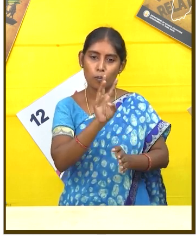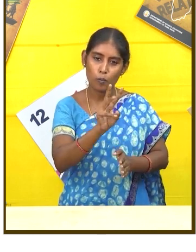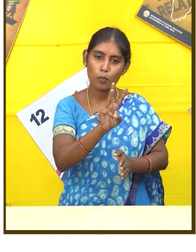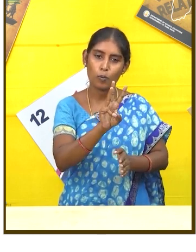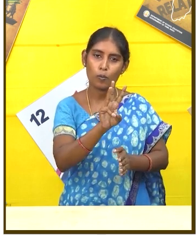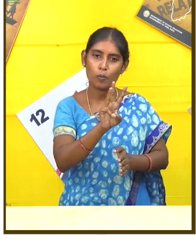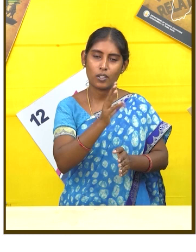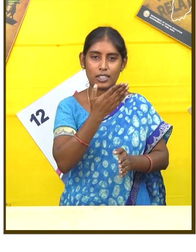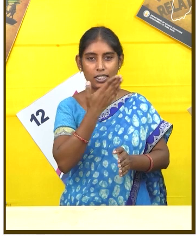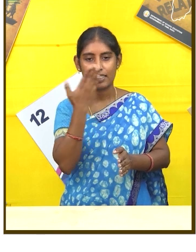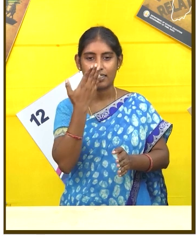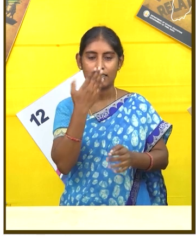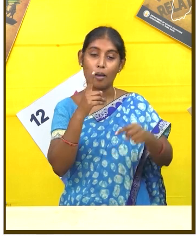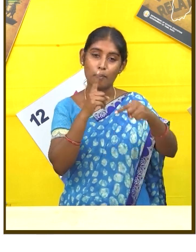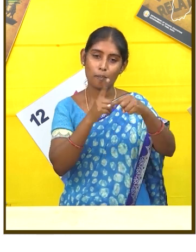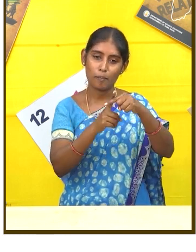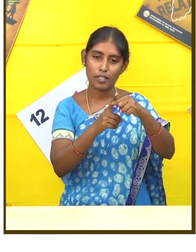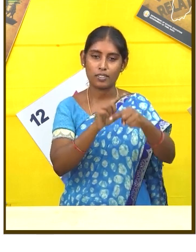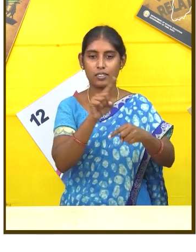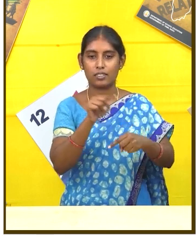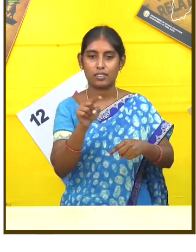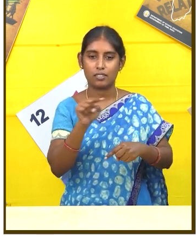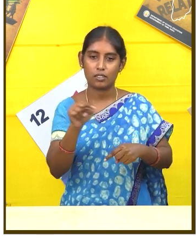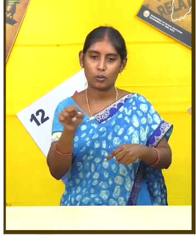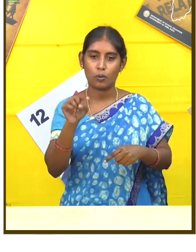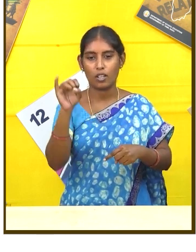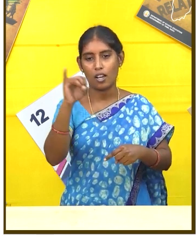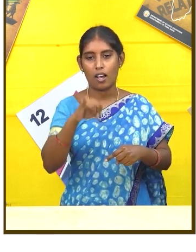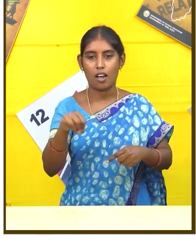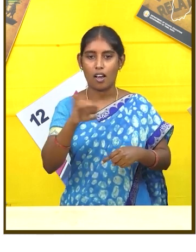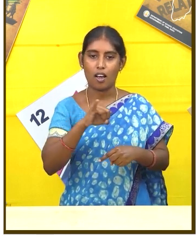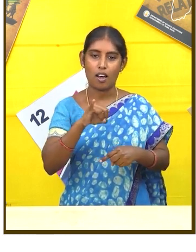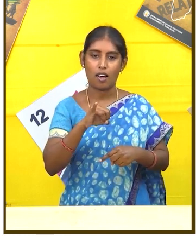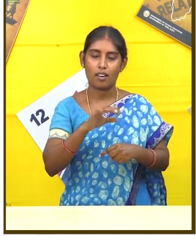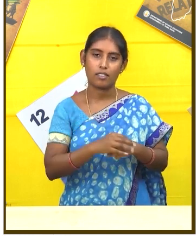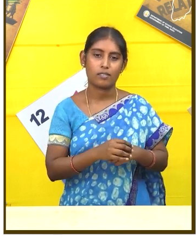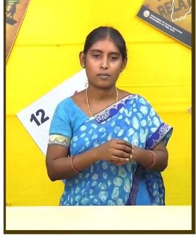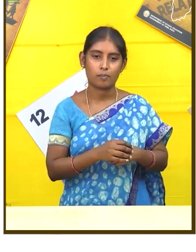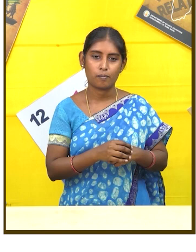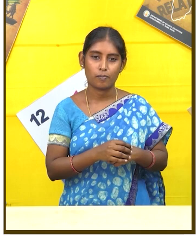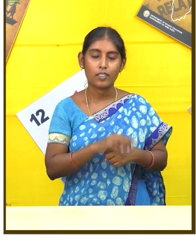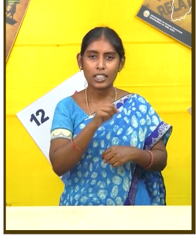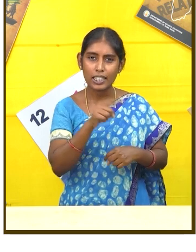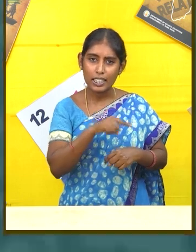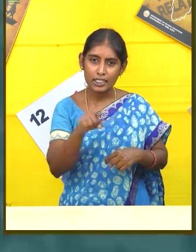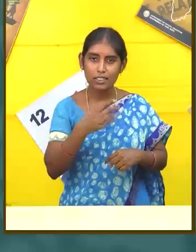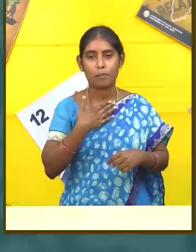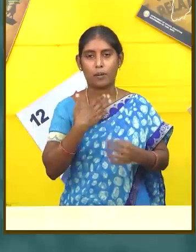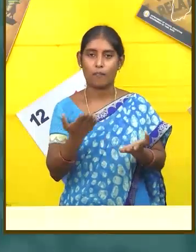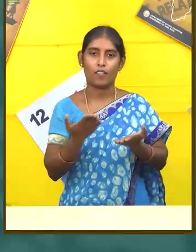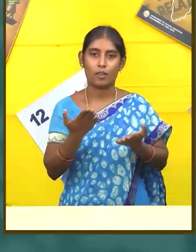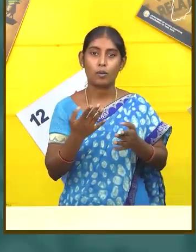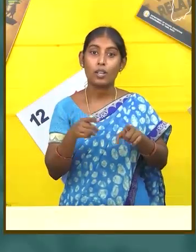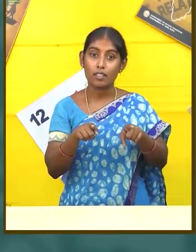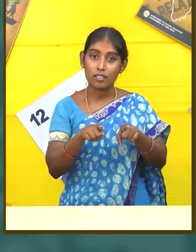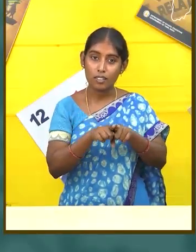it, very simple, that is 3. So, you got 3 plus z equal to 6. From there what we required? We are in need of